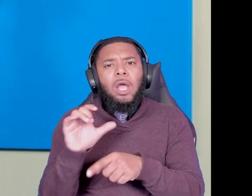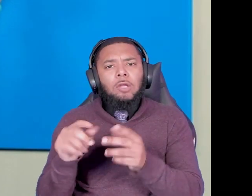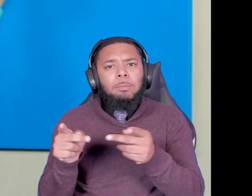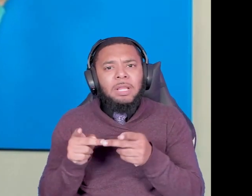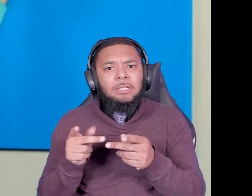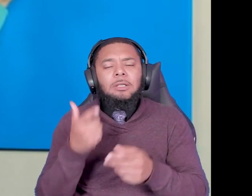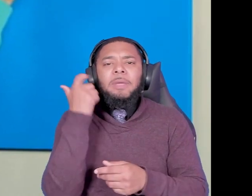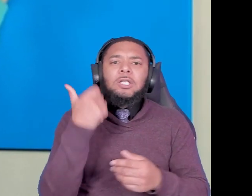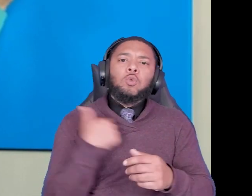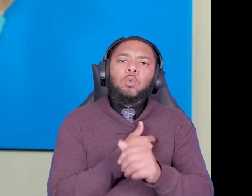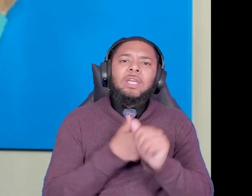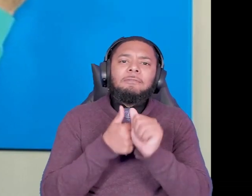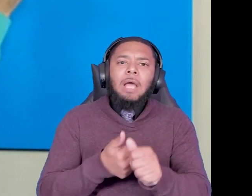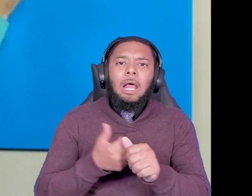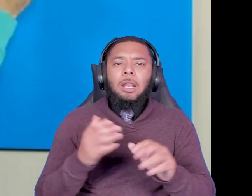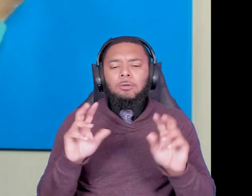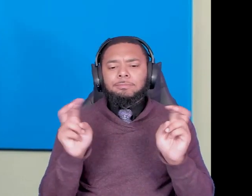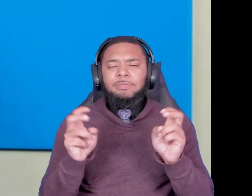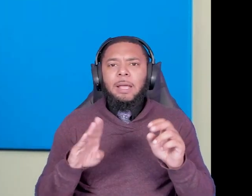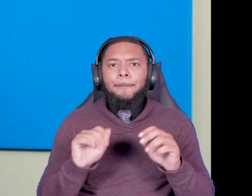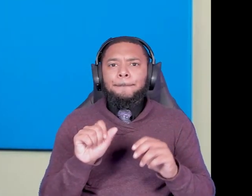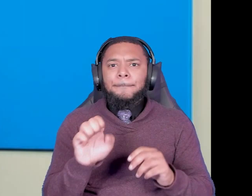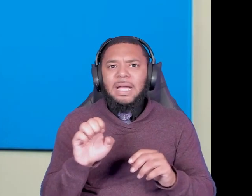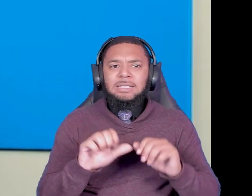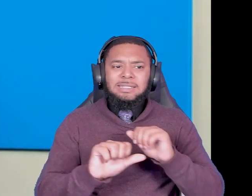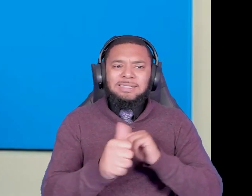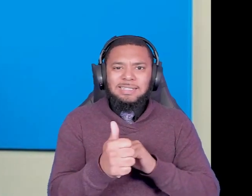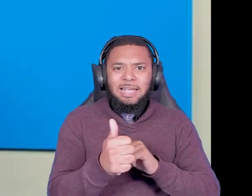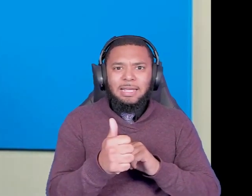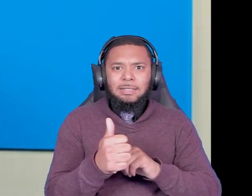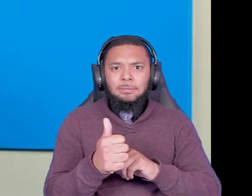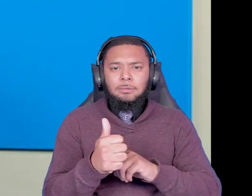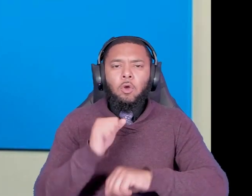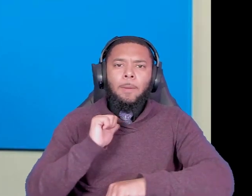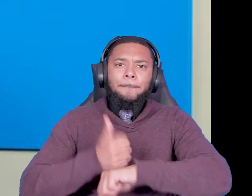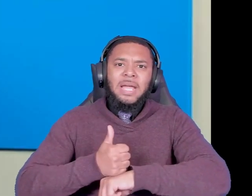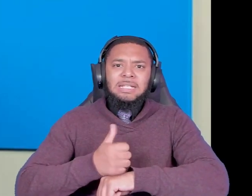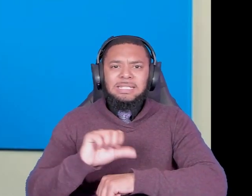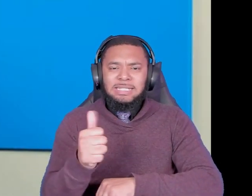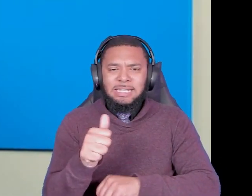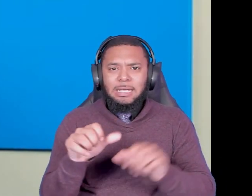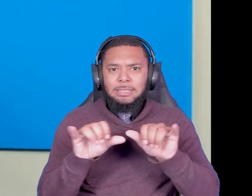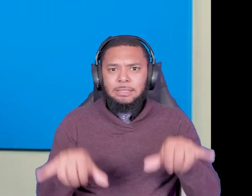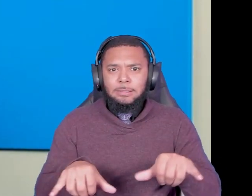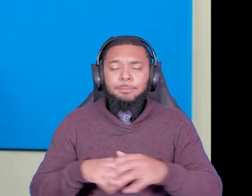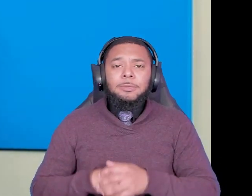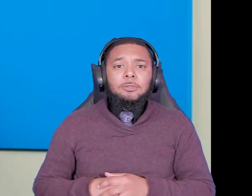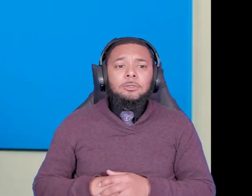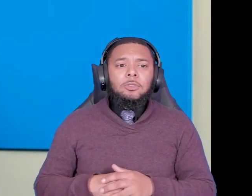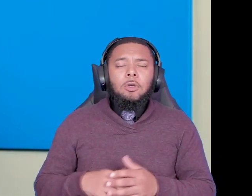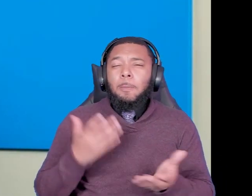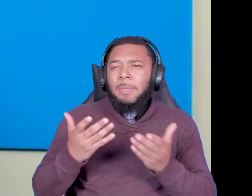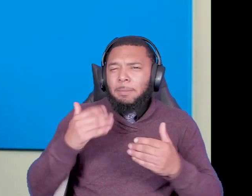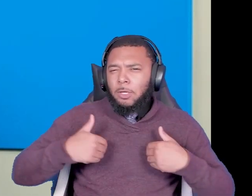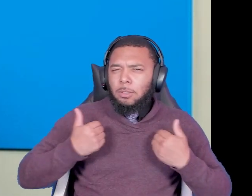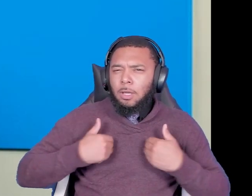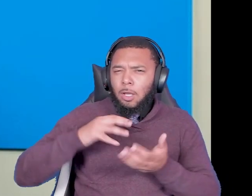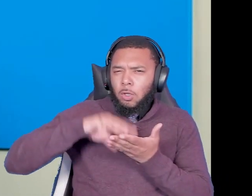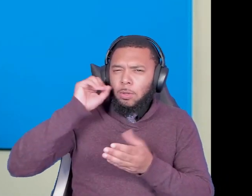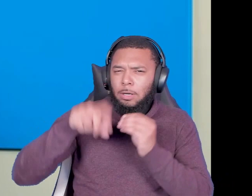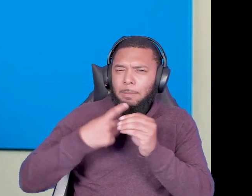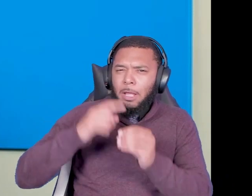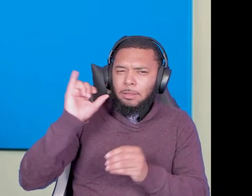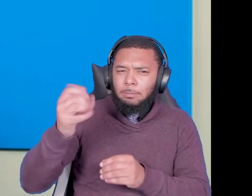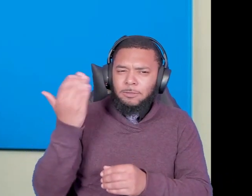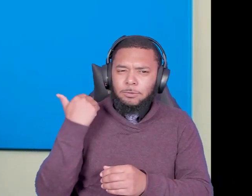10 system. And base 10, you might remember from when you were younger learning about this